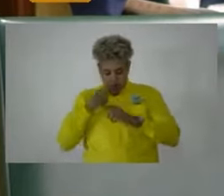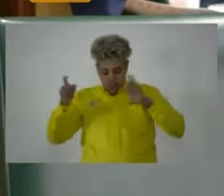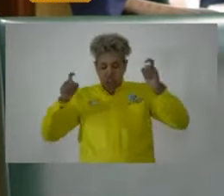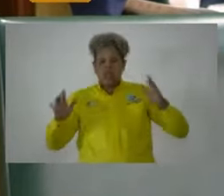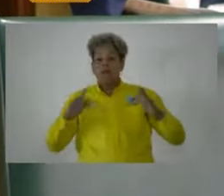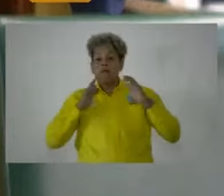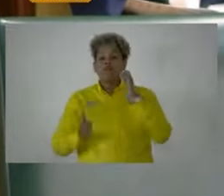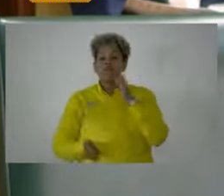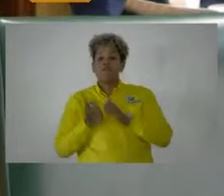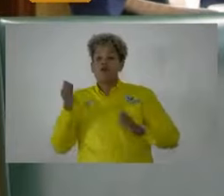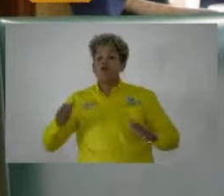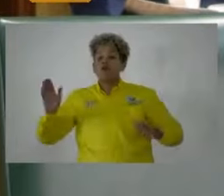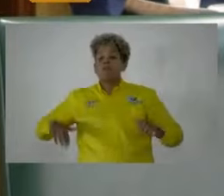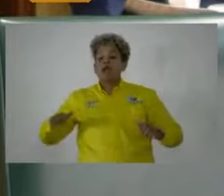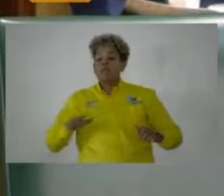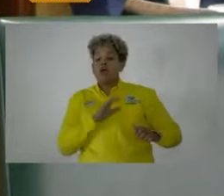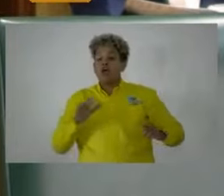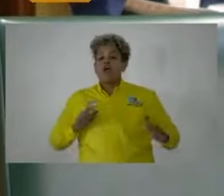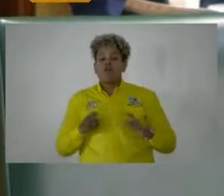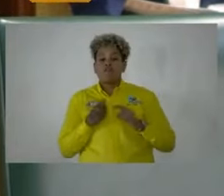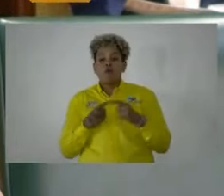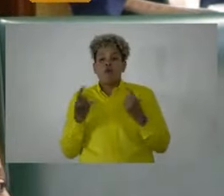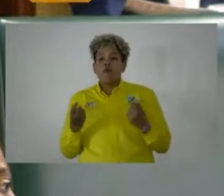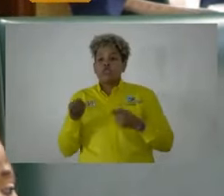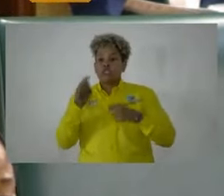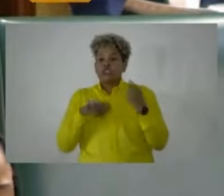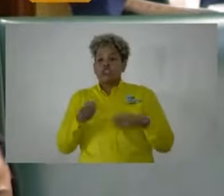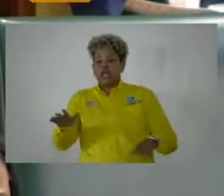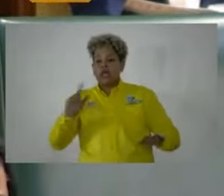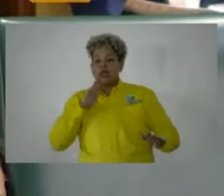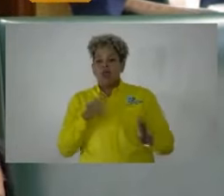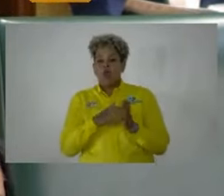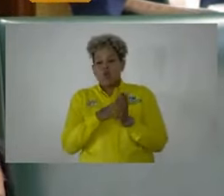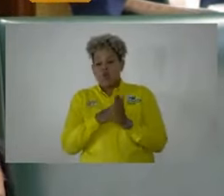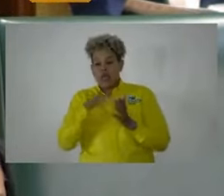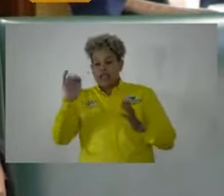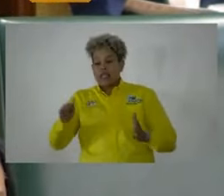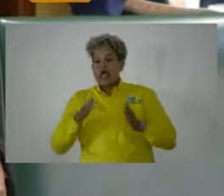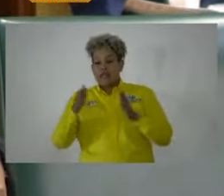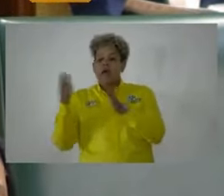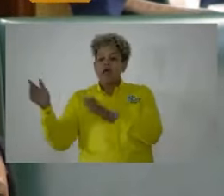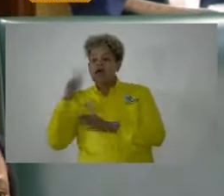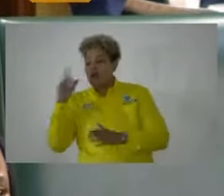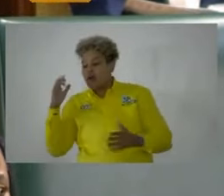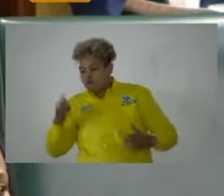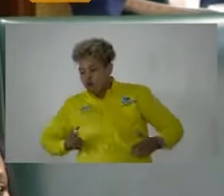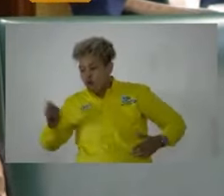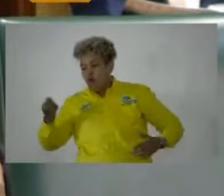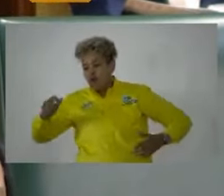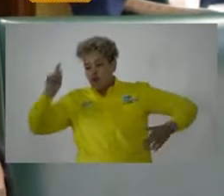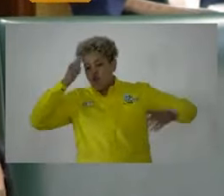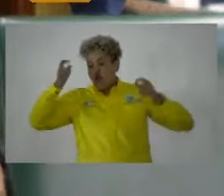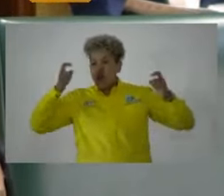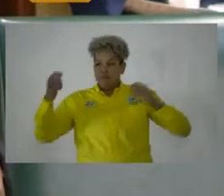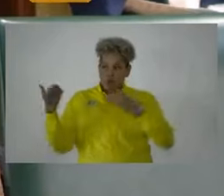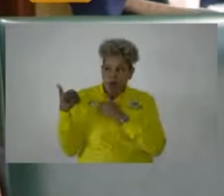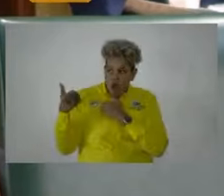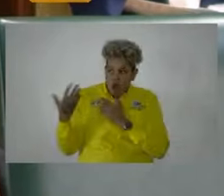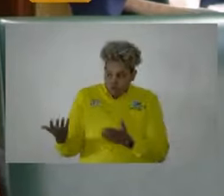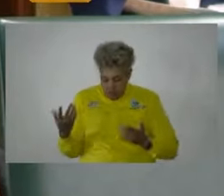chairmanship of most parliamentary committees from the opposition has weakened that mechanism of holding government to